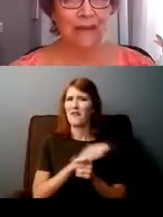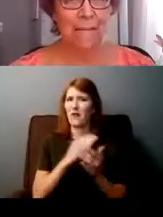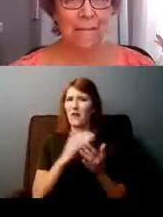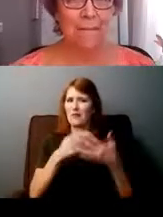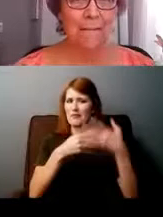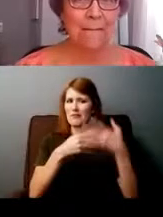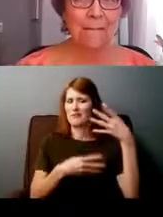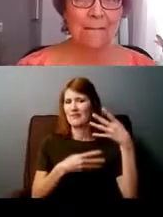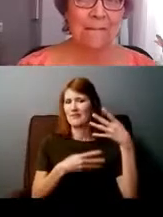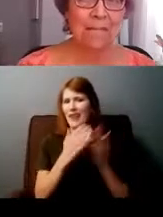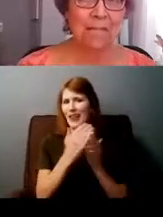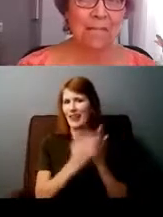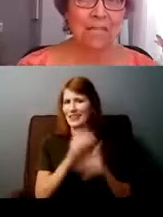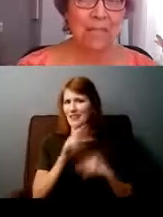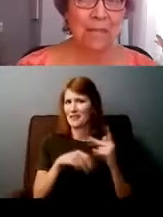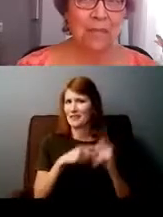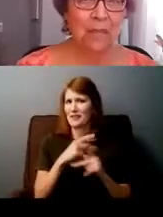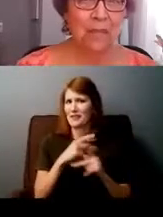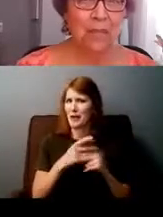difficult.